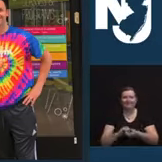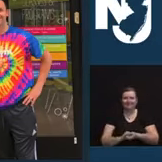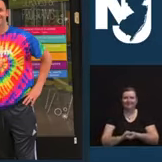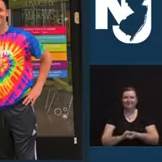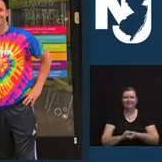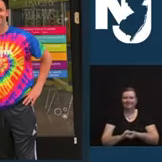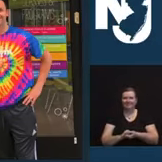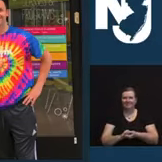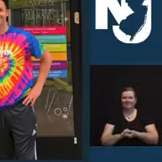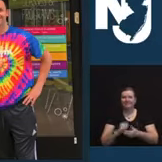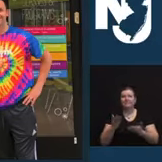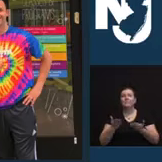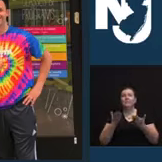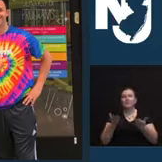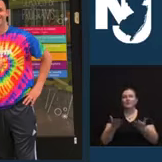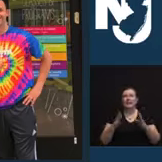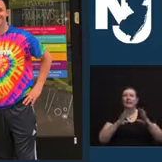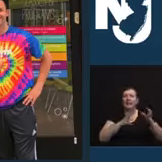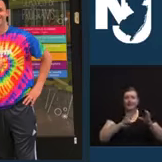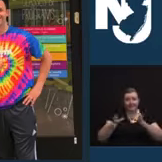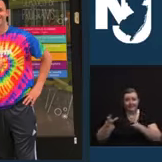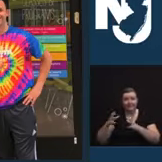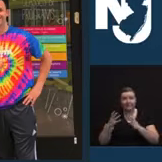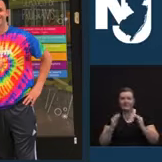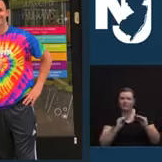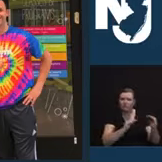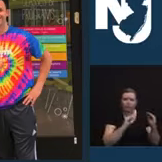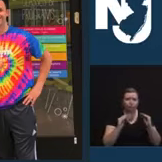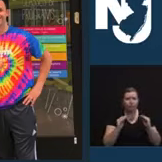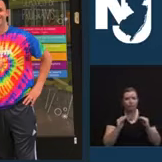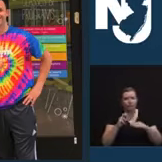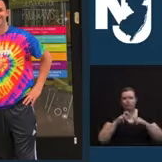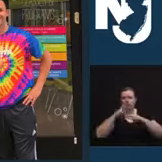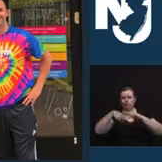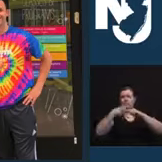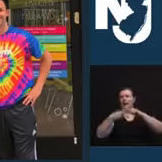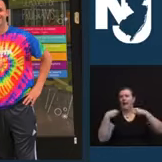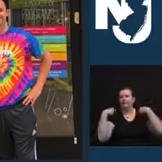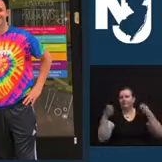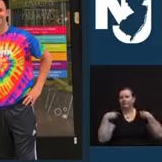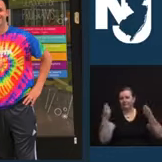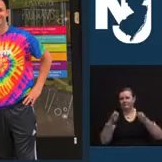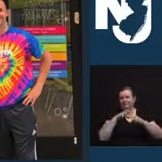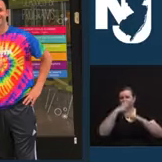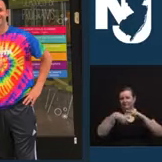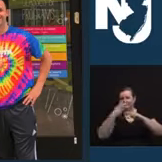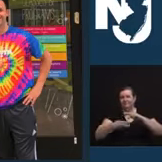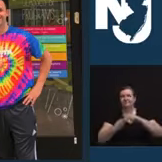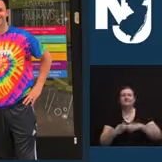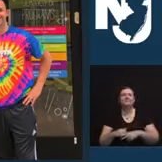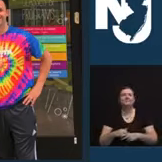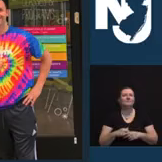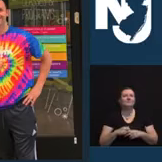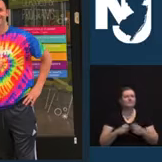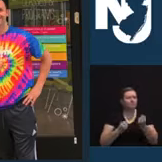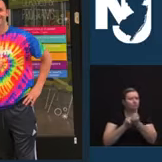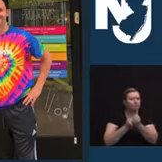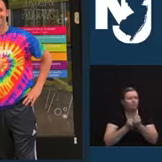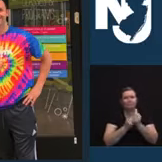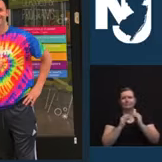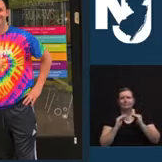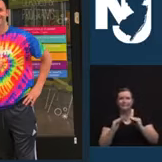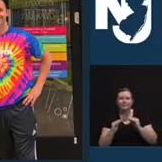provides gymnastics classes that come with a strong focus on developing and growing not just a child's physical skills, but also